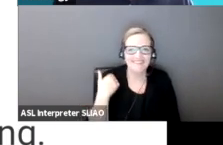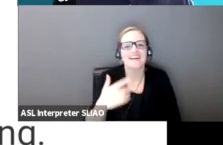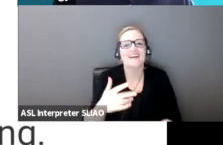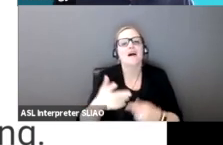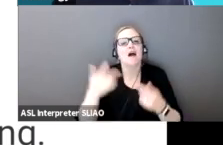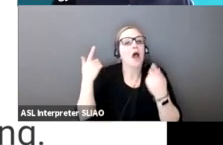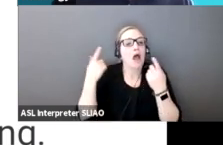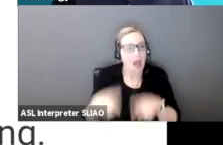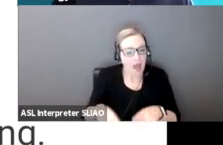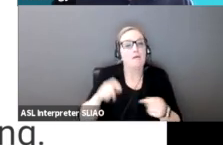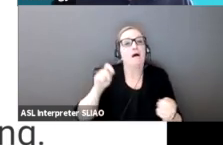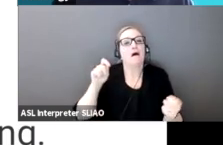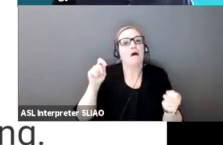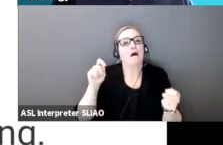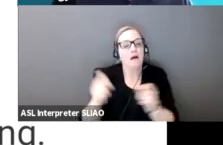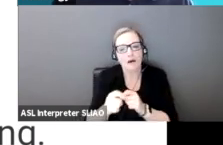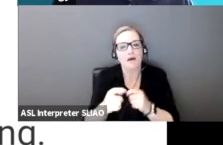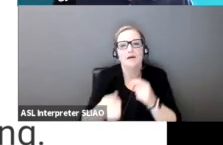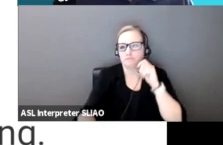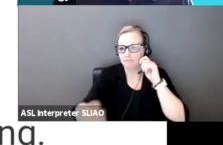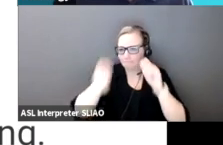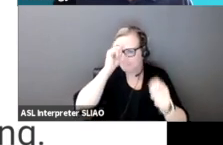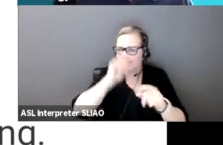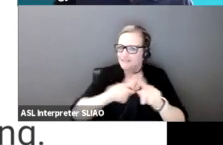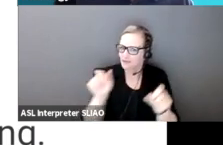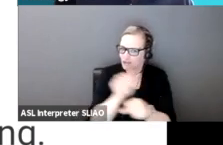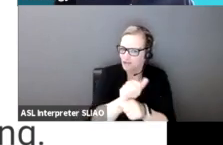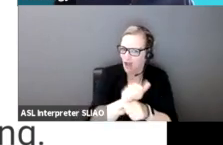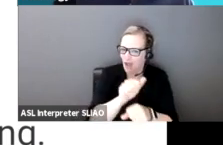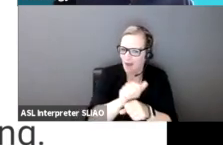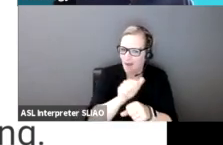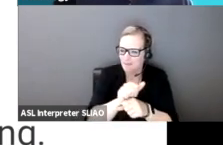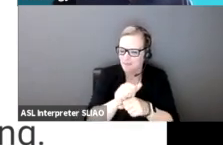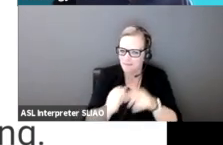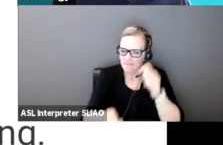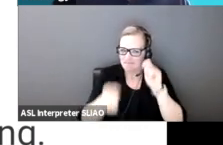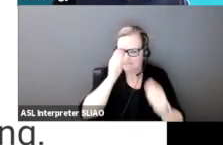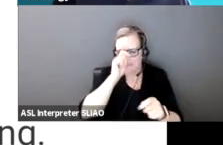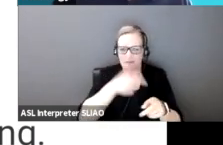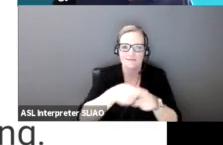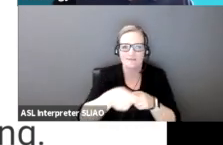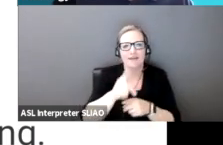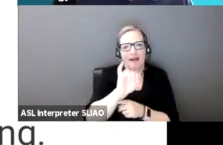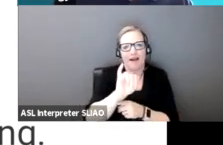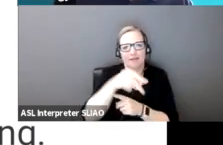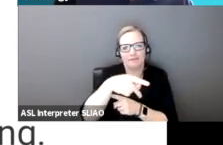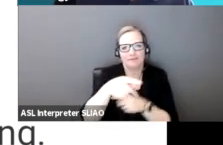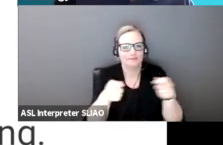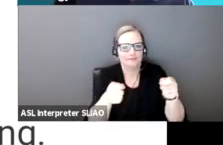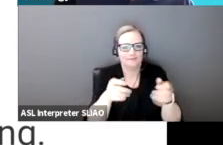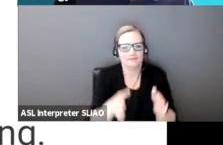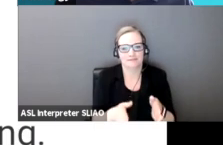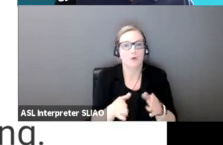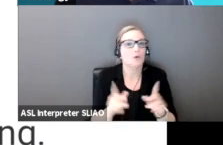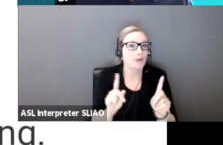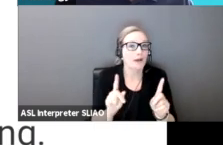after that, I wore a number of hats and ended up as the IP manager at Arion Labs,